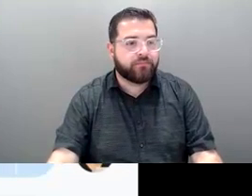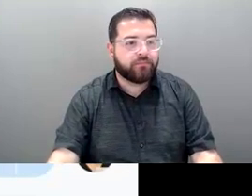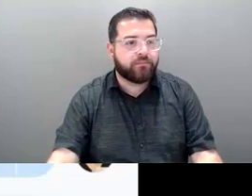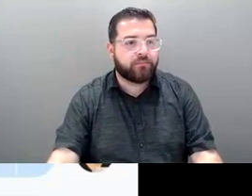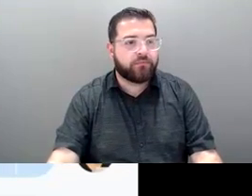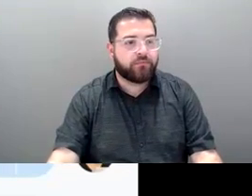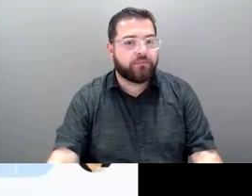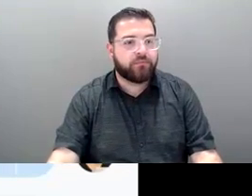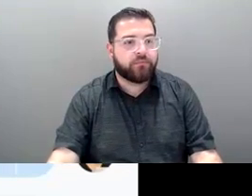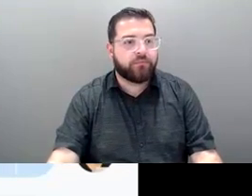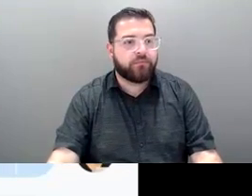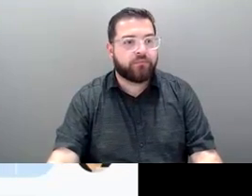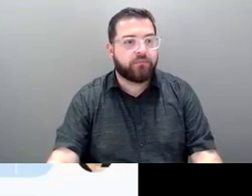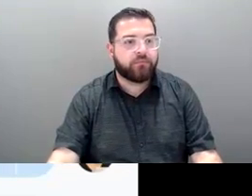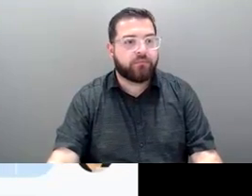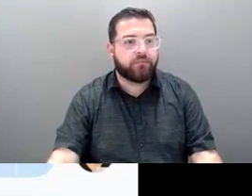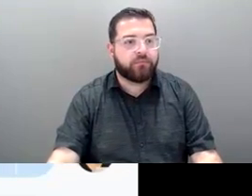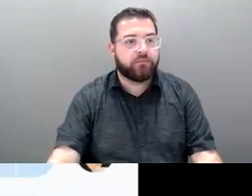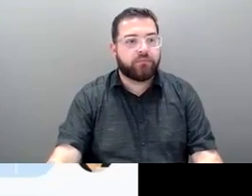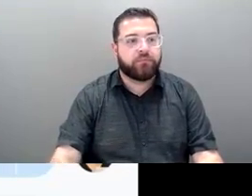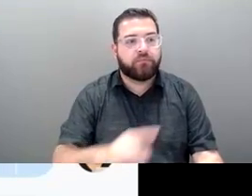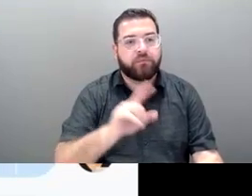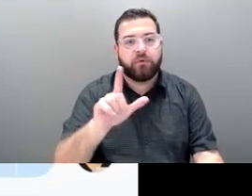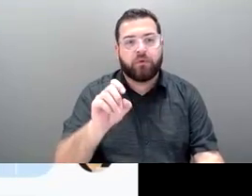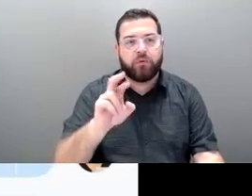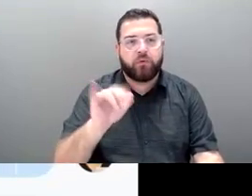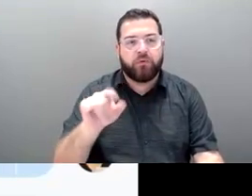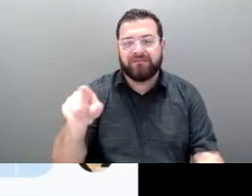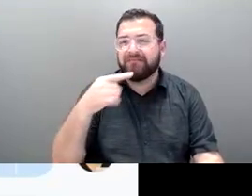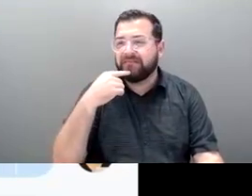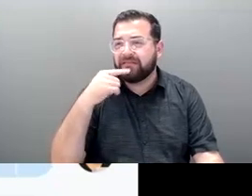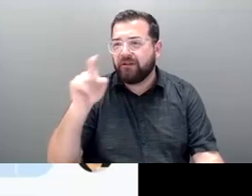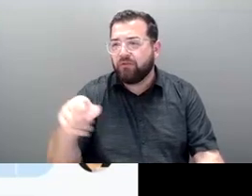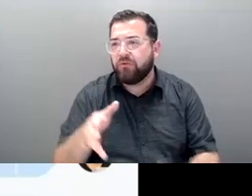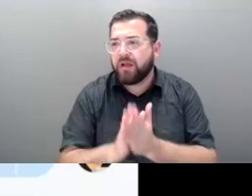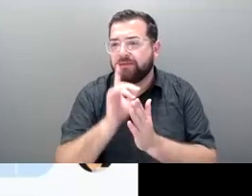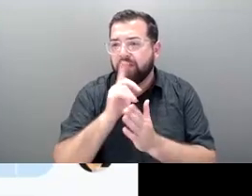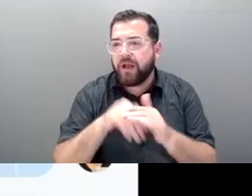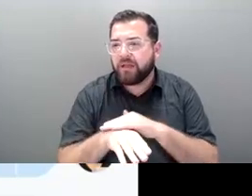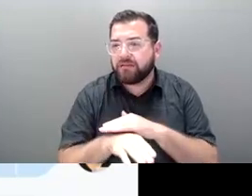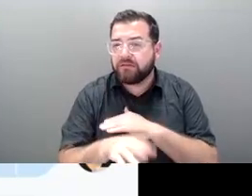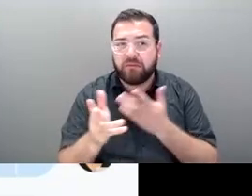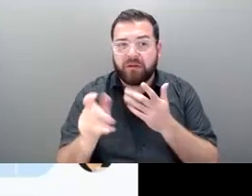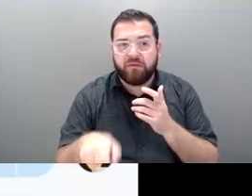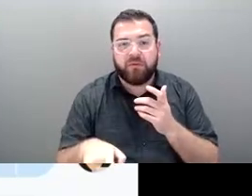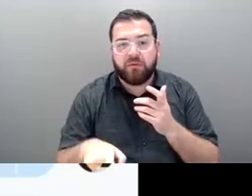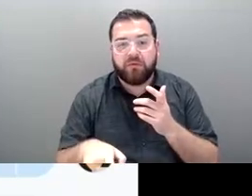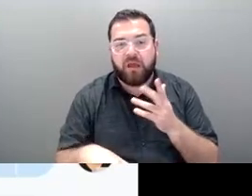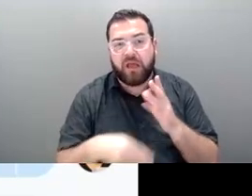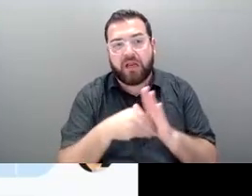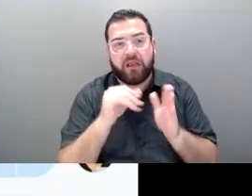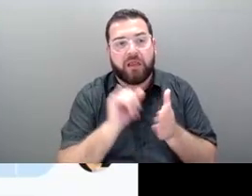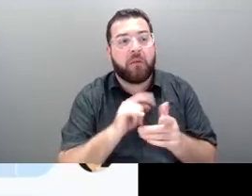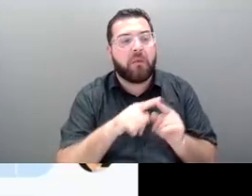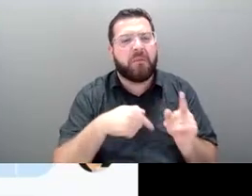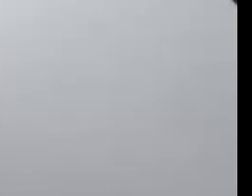yeah. It said that you have to ask for access to it, so you might need to open Okay. it up. But can I ask a question? Yeah,